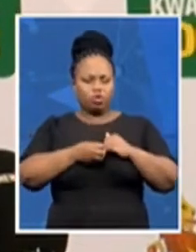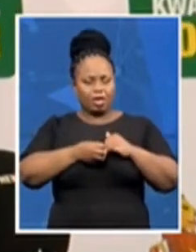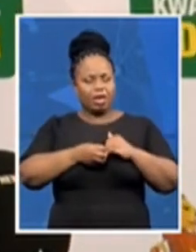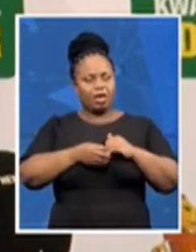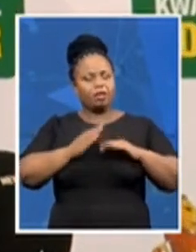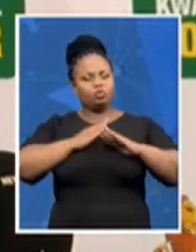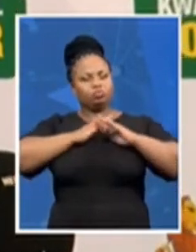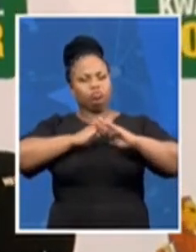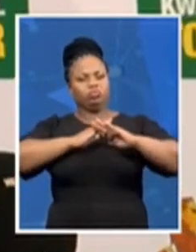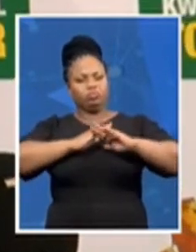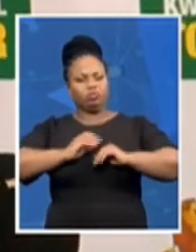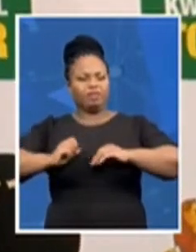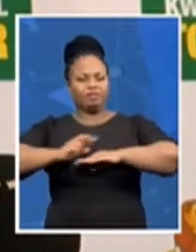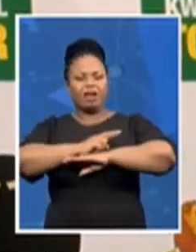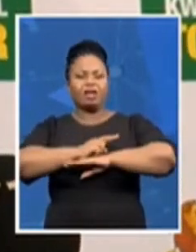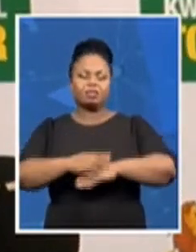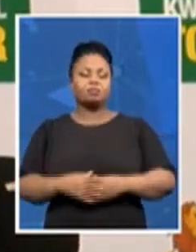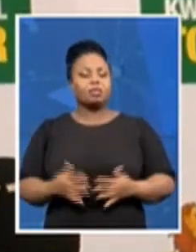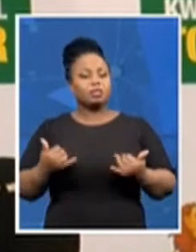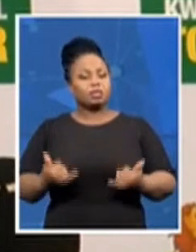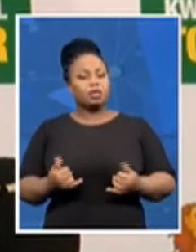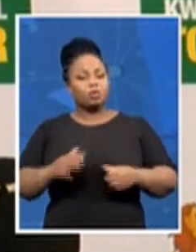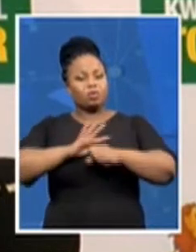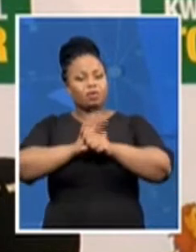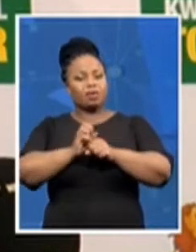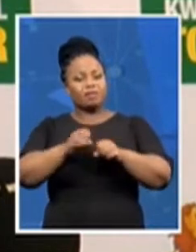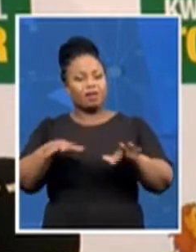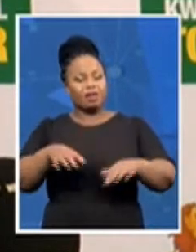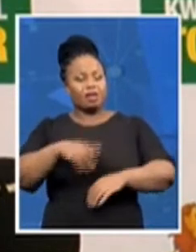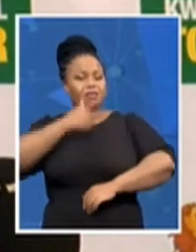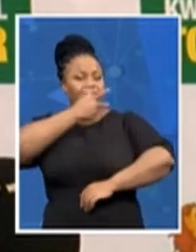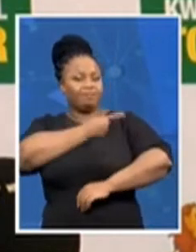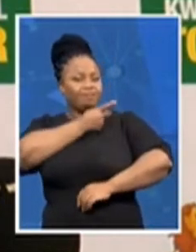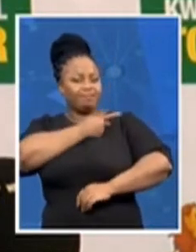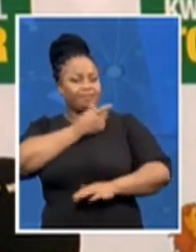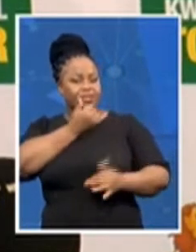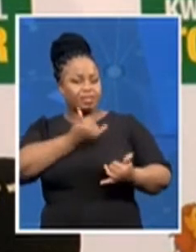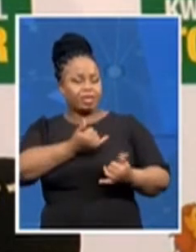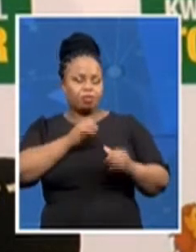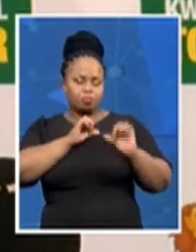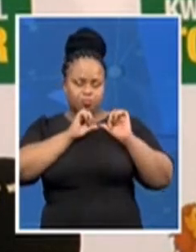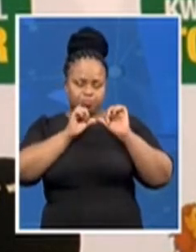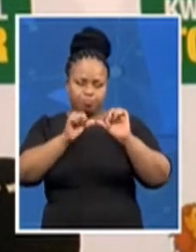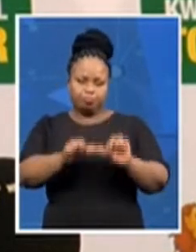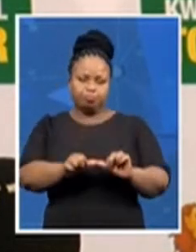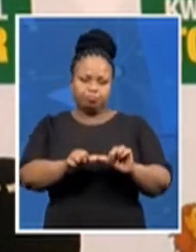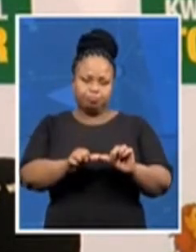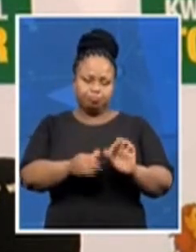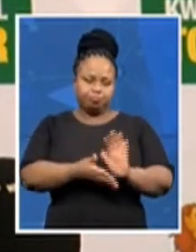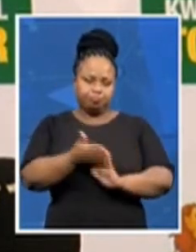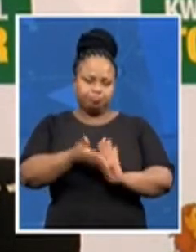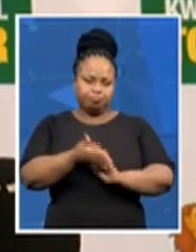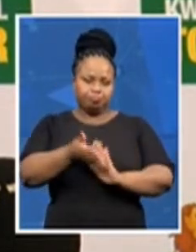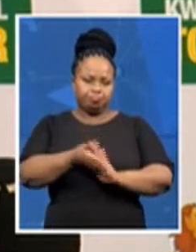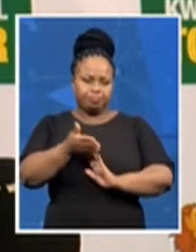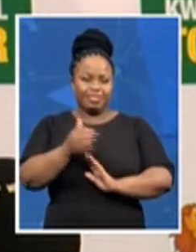COVID-19 vaccination drive continues in earnest. Yesterday, we